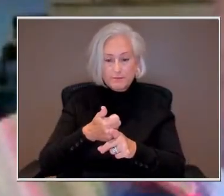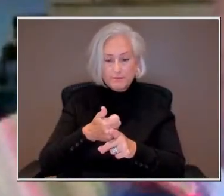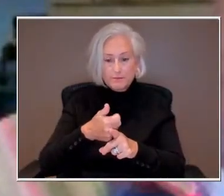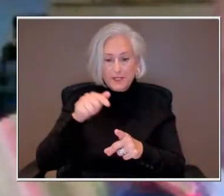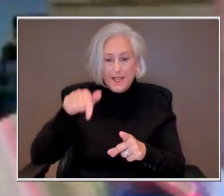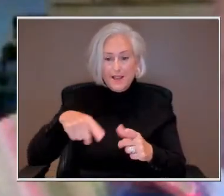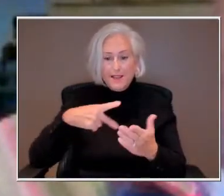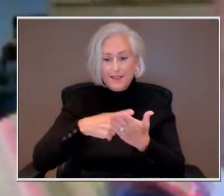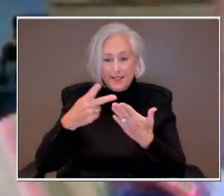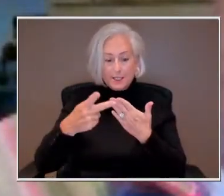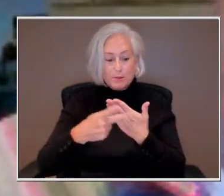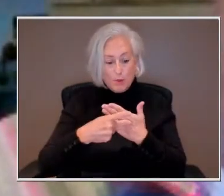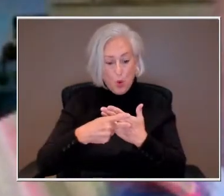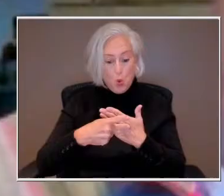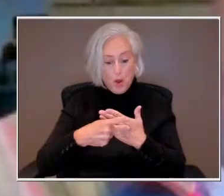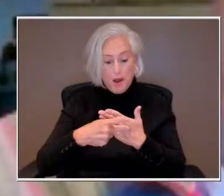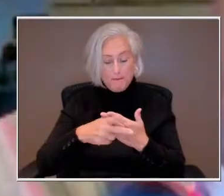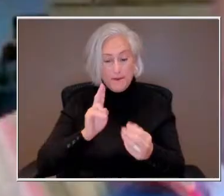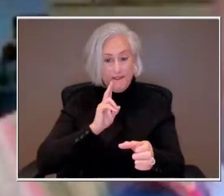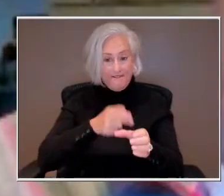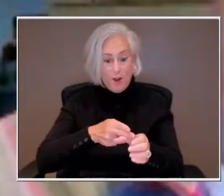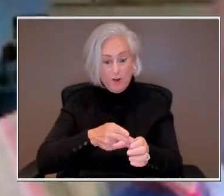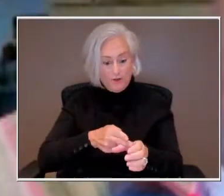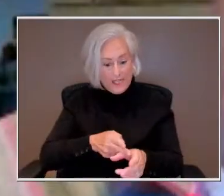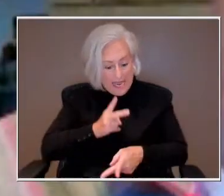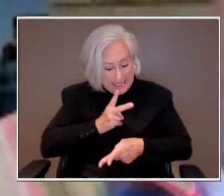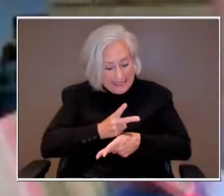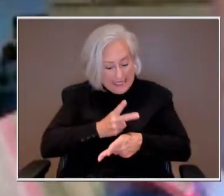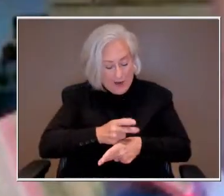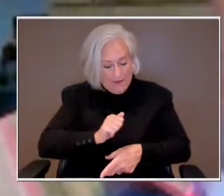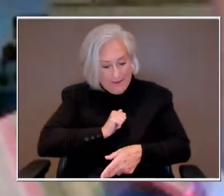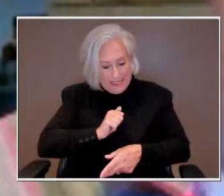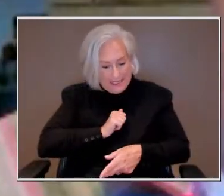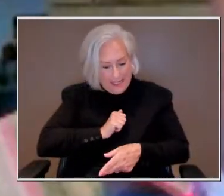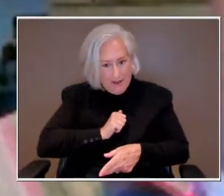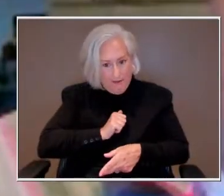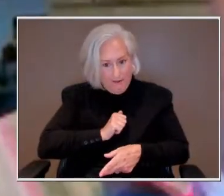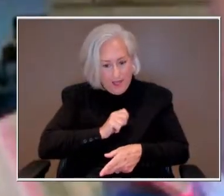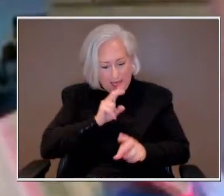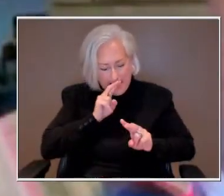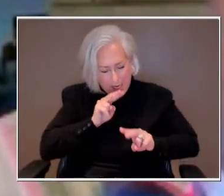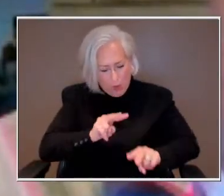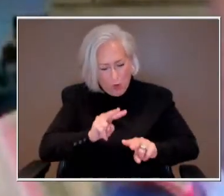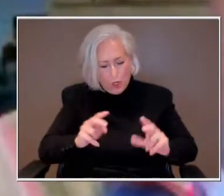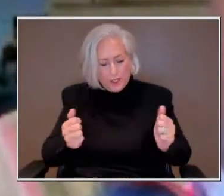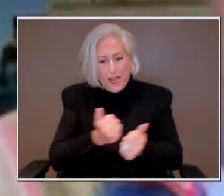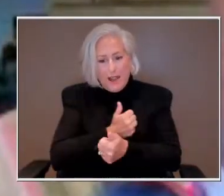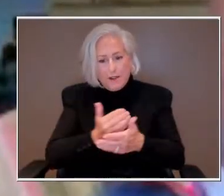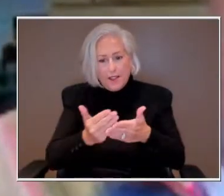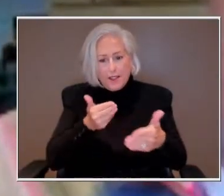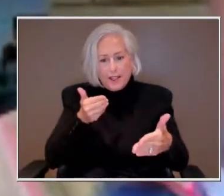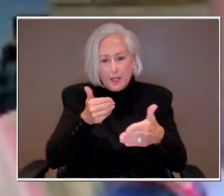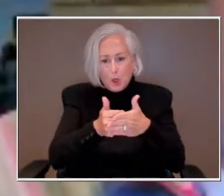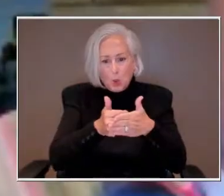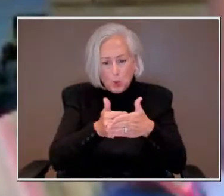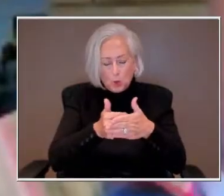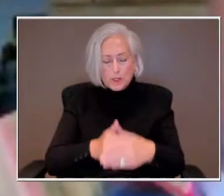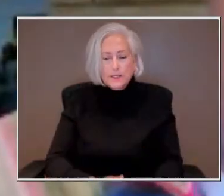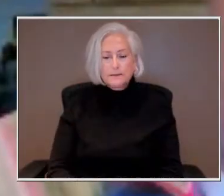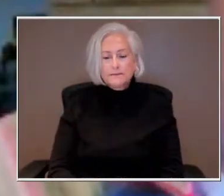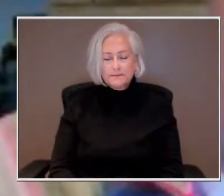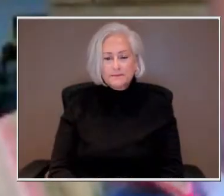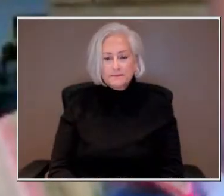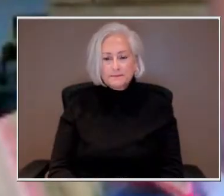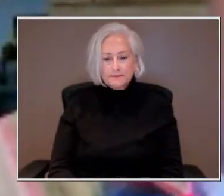has got me to where I watch myself real close, and I don't know. I just seem to